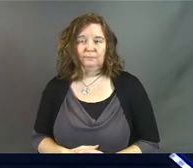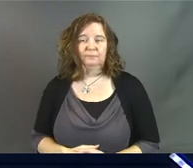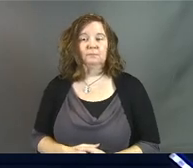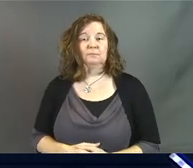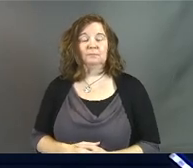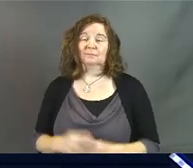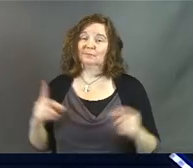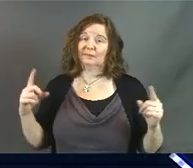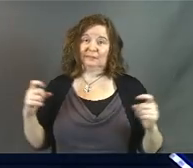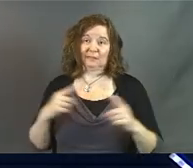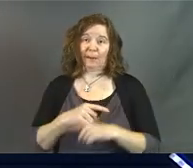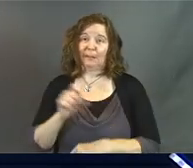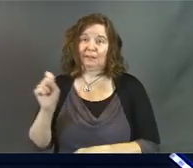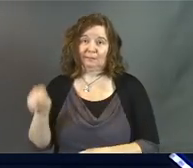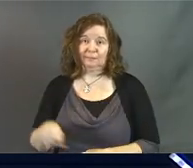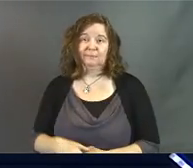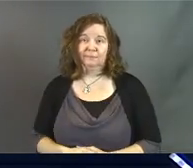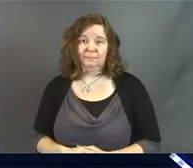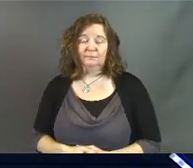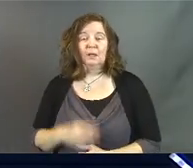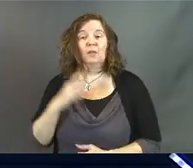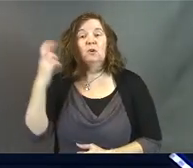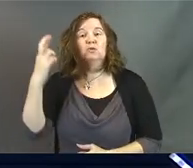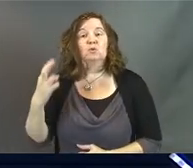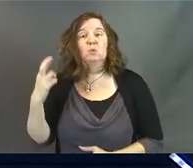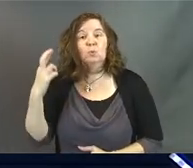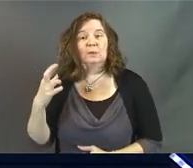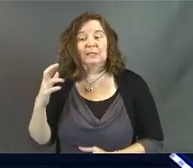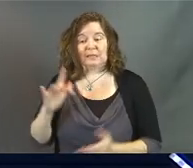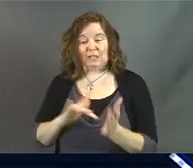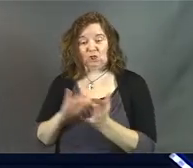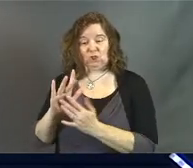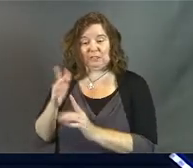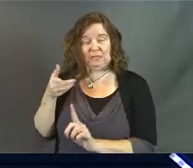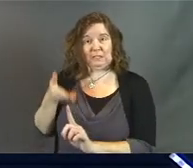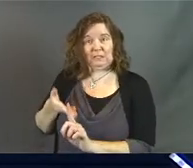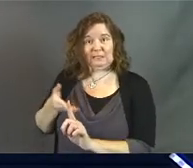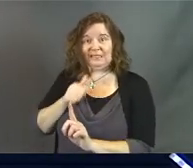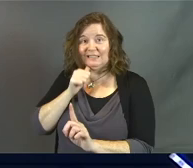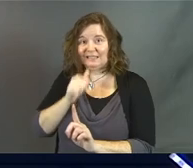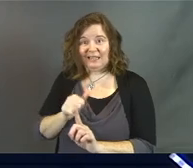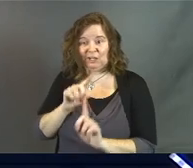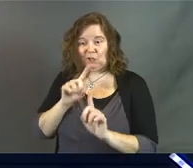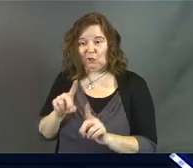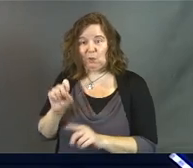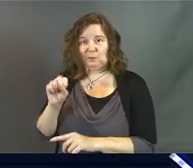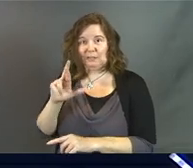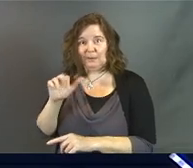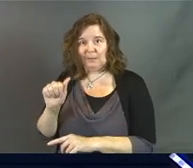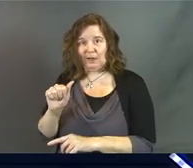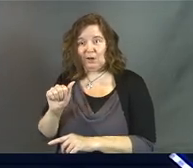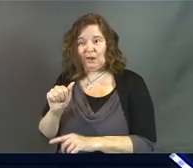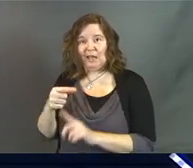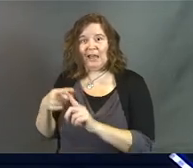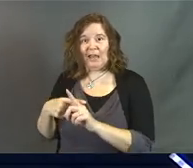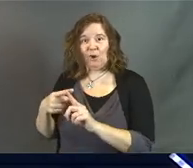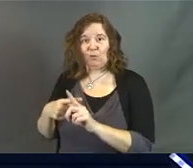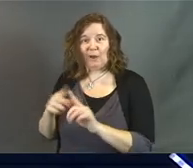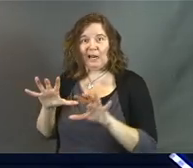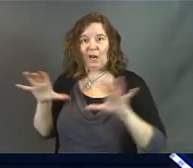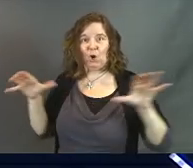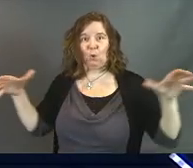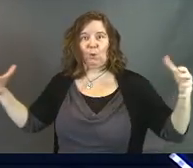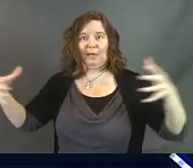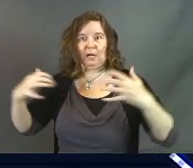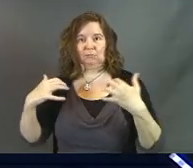It is complicated. There's a reason that Jesus did not go to Samaria and rent an arena.